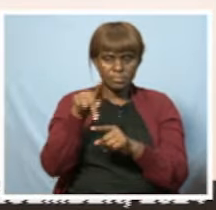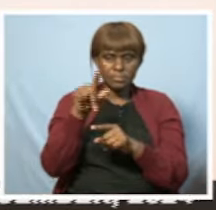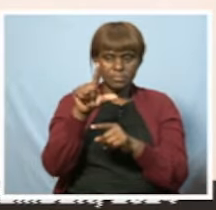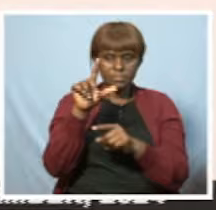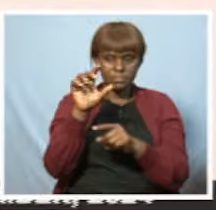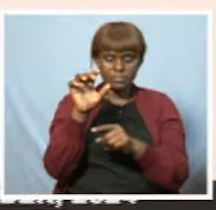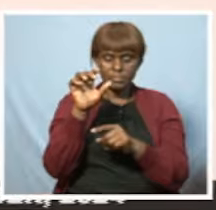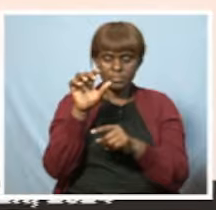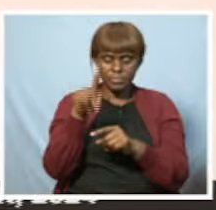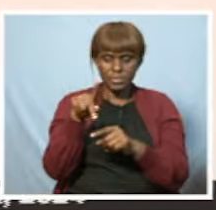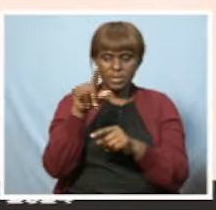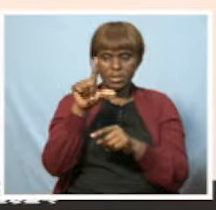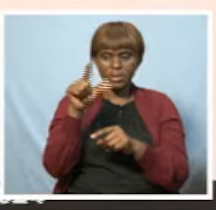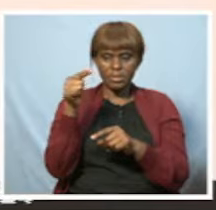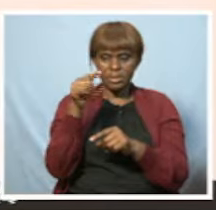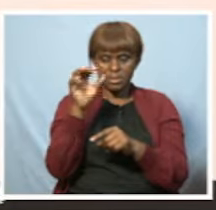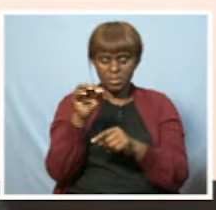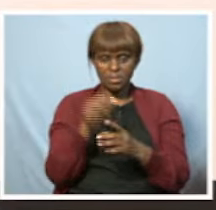POJO.